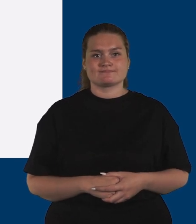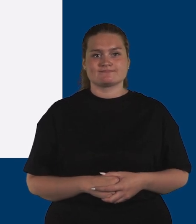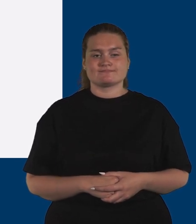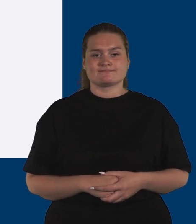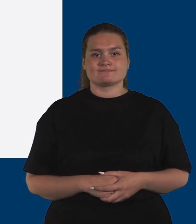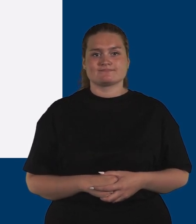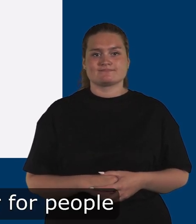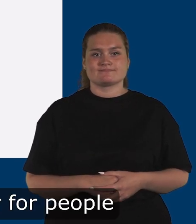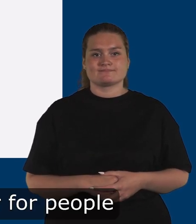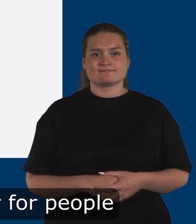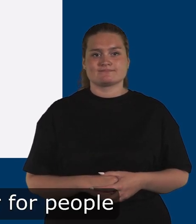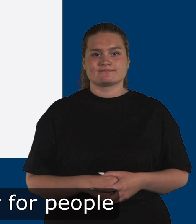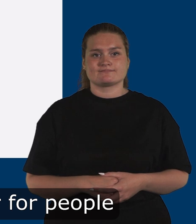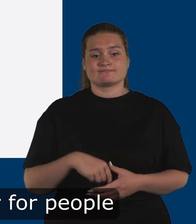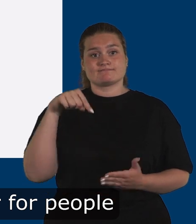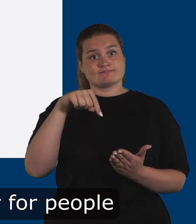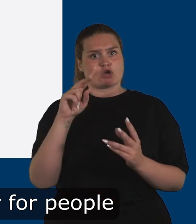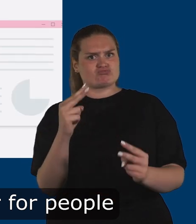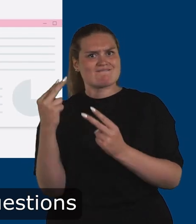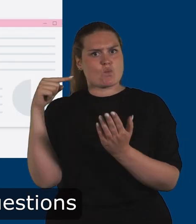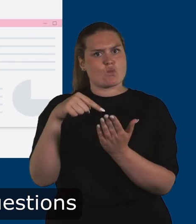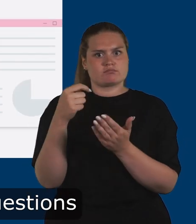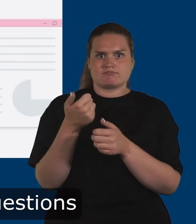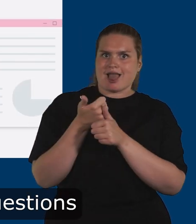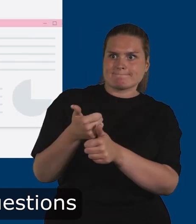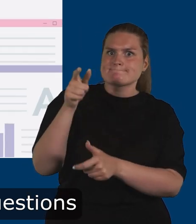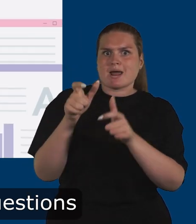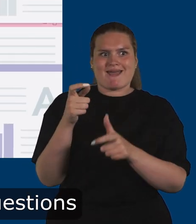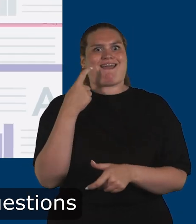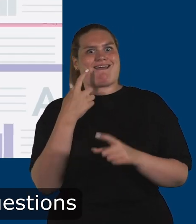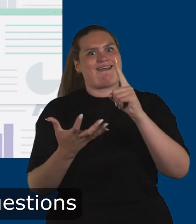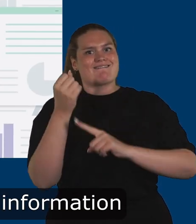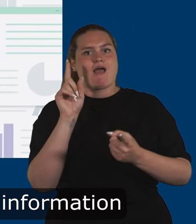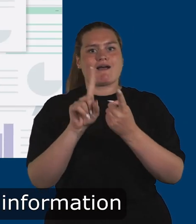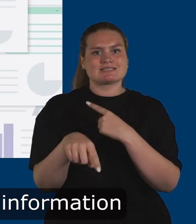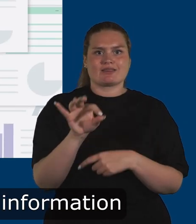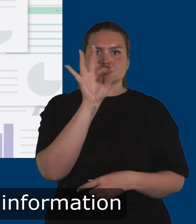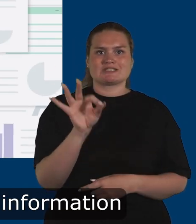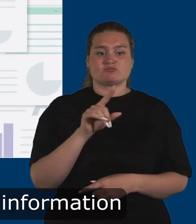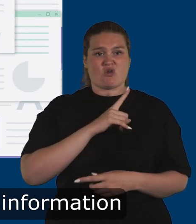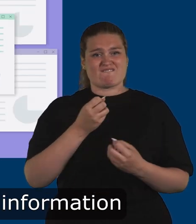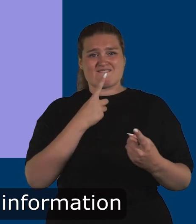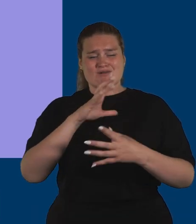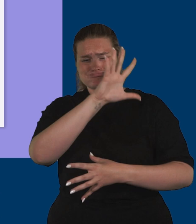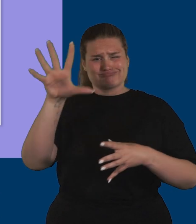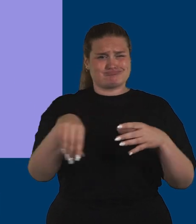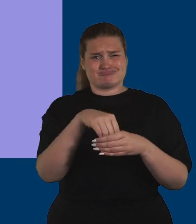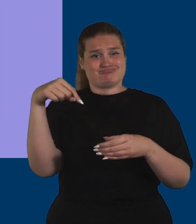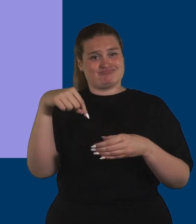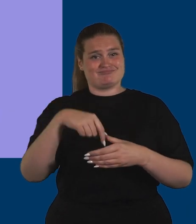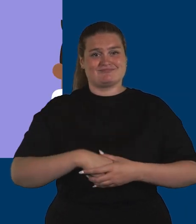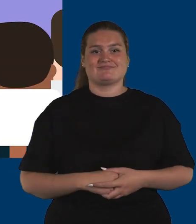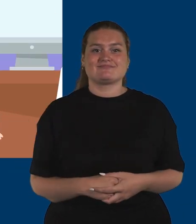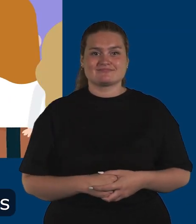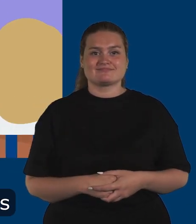published on a topic. A review makes it easier for people to find answers to questions because it puts all of the information in one